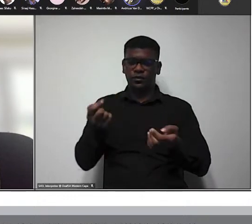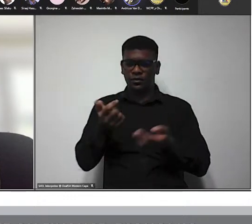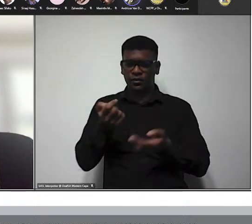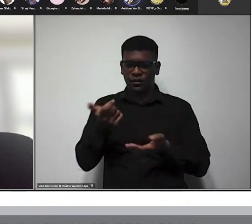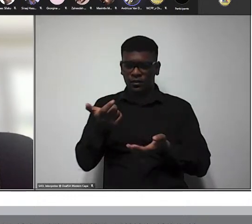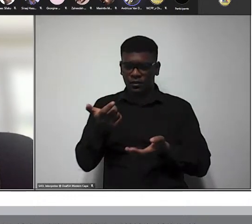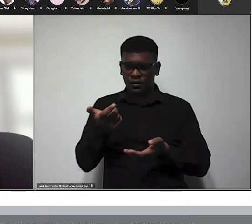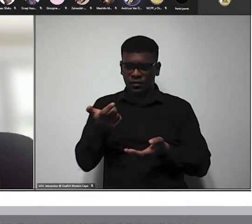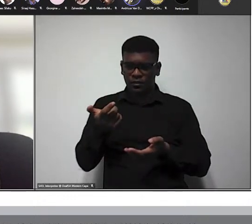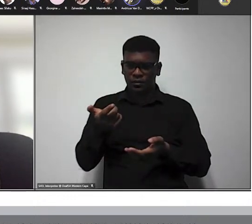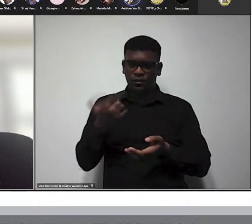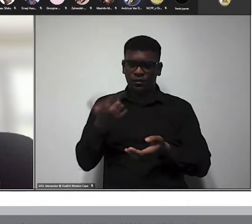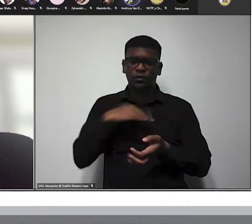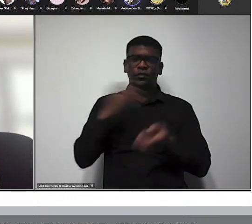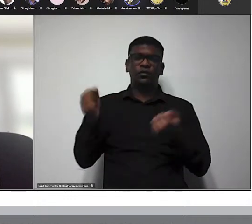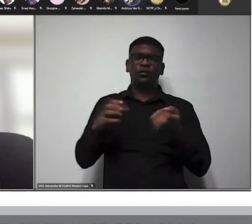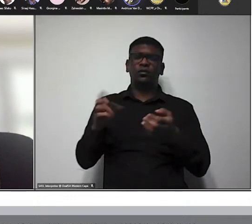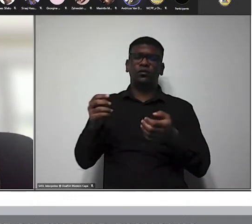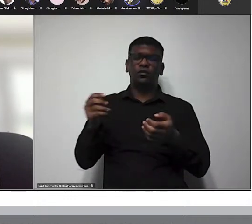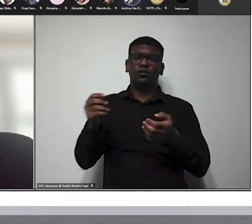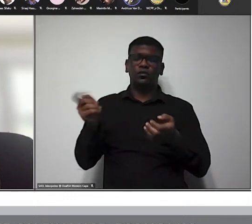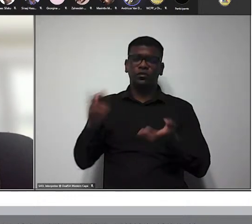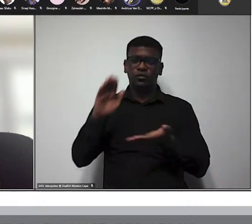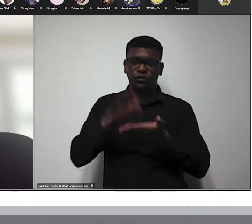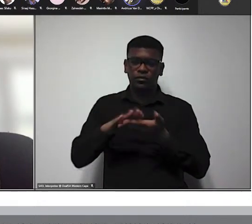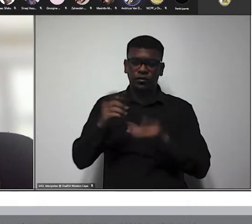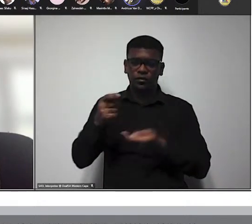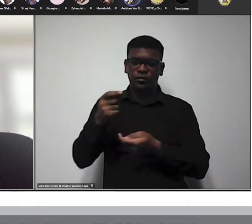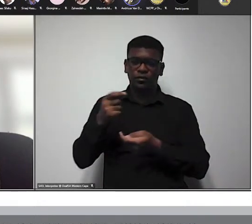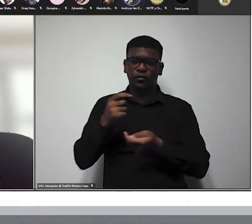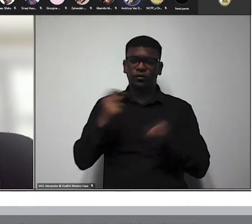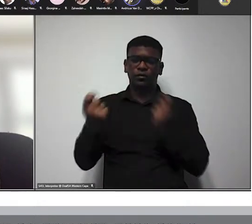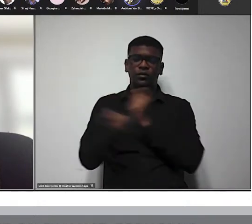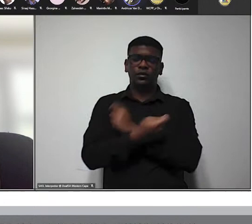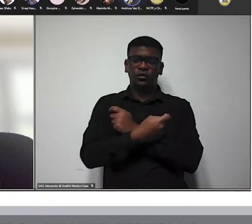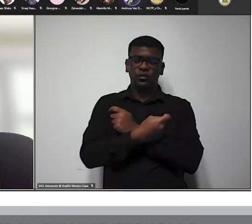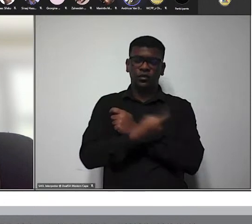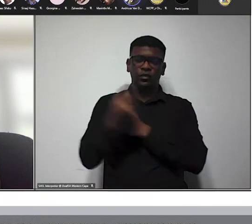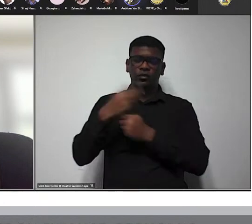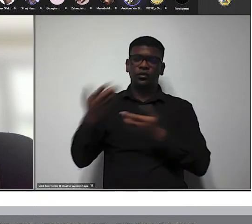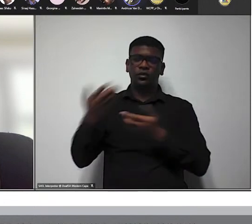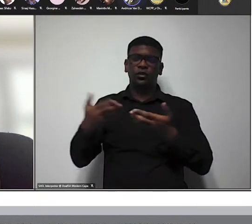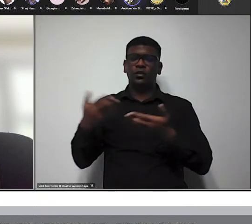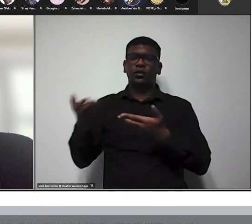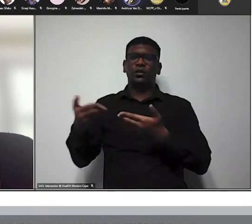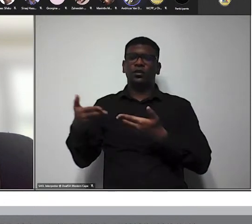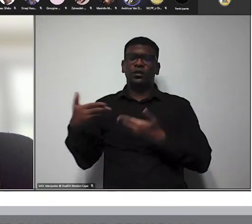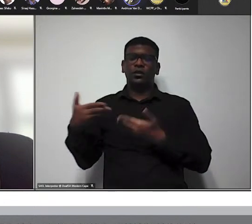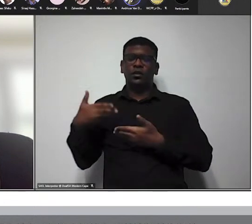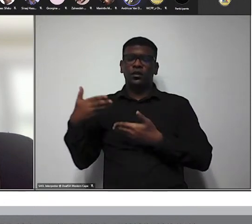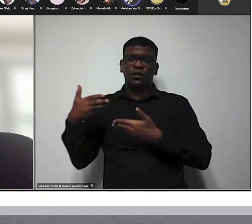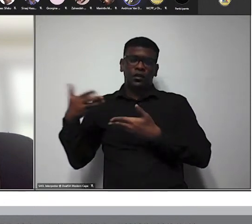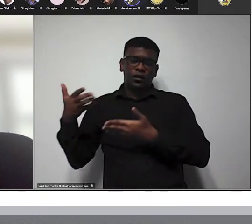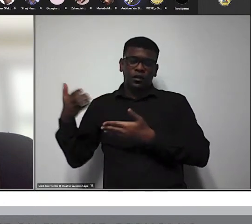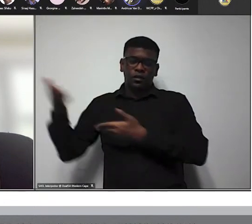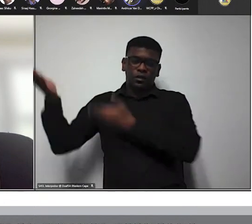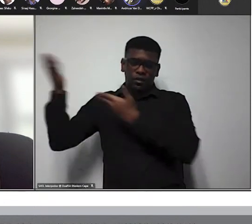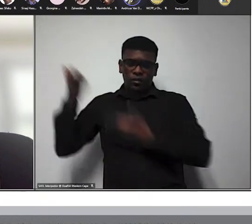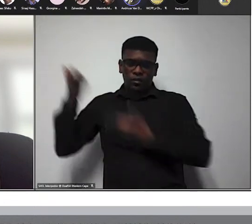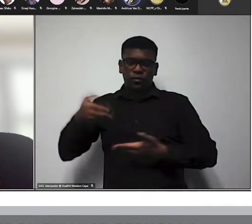what a small change in the import costs would mean for South African products. And then